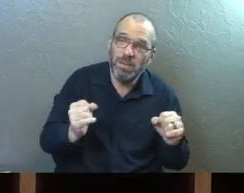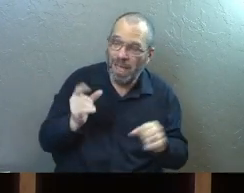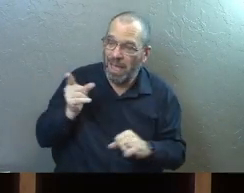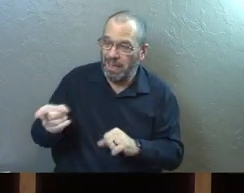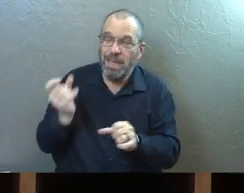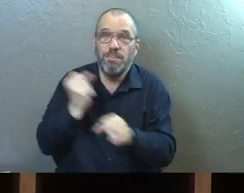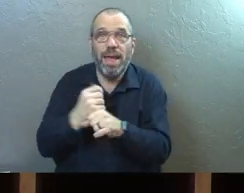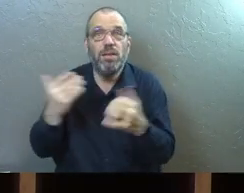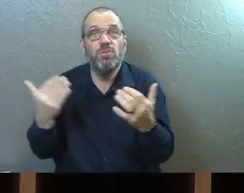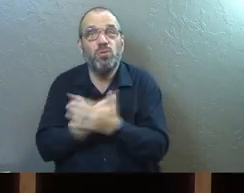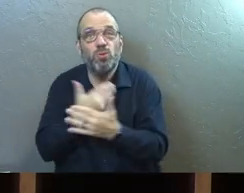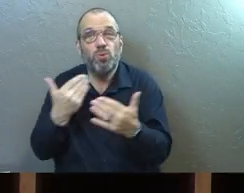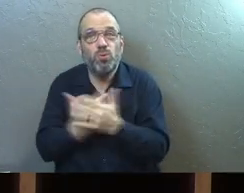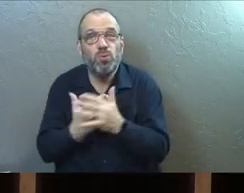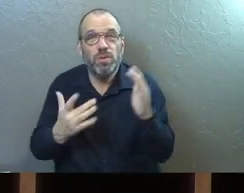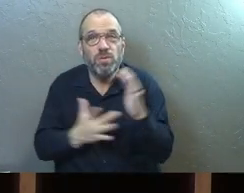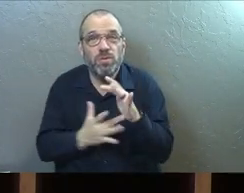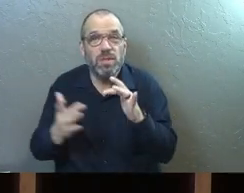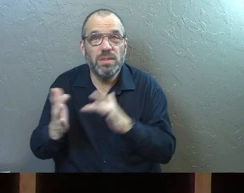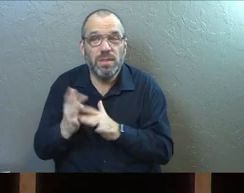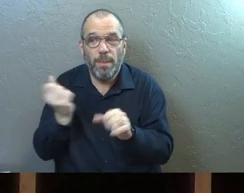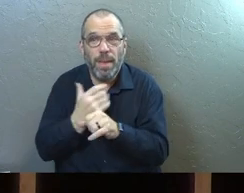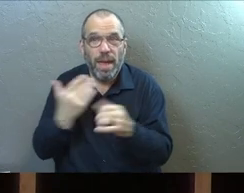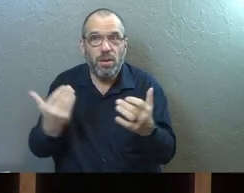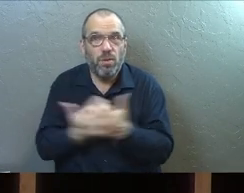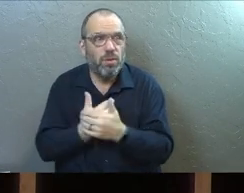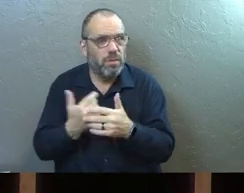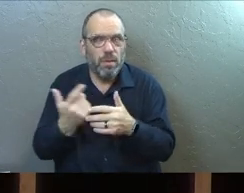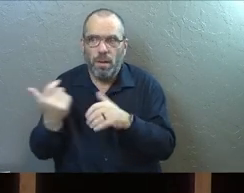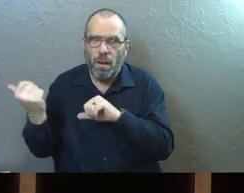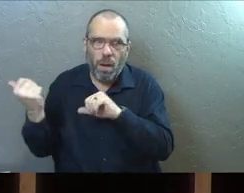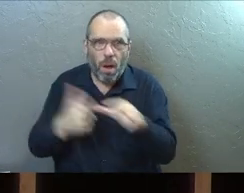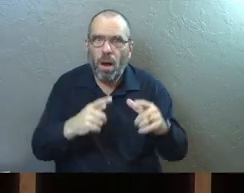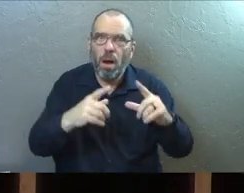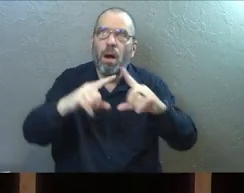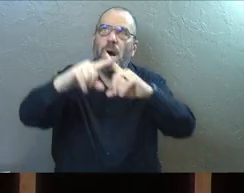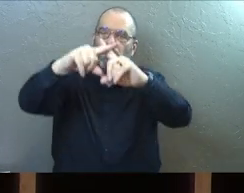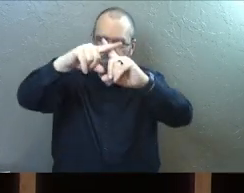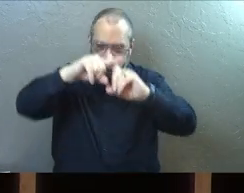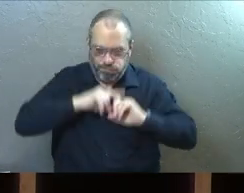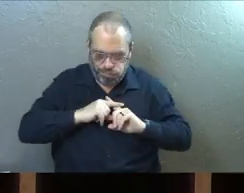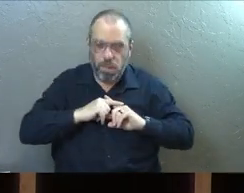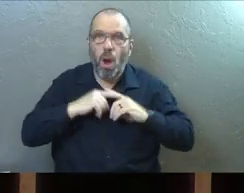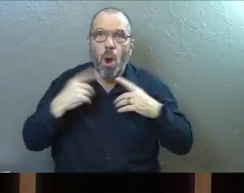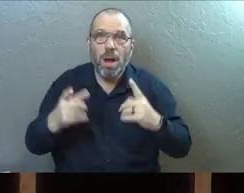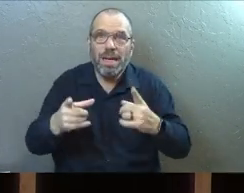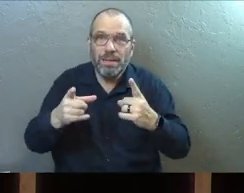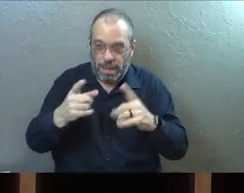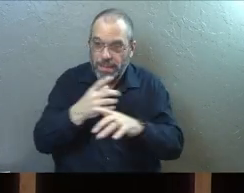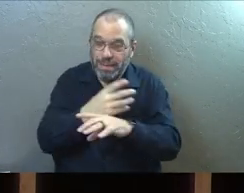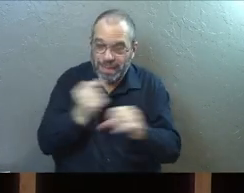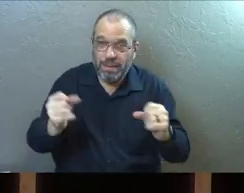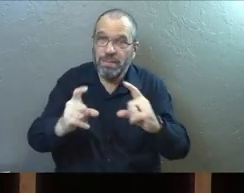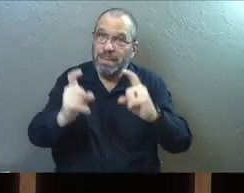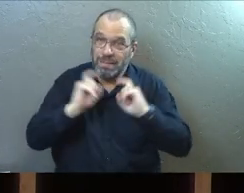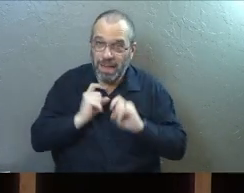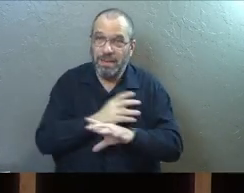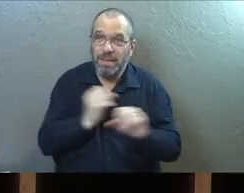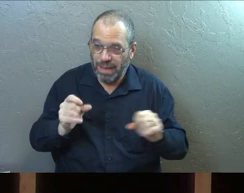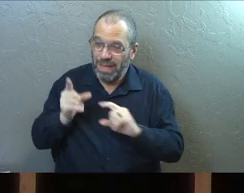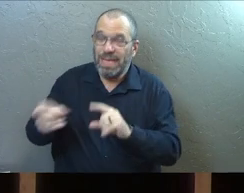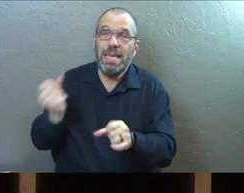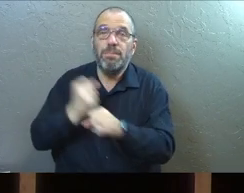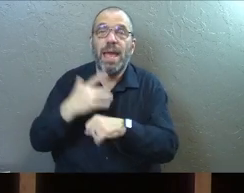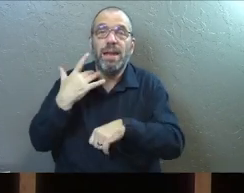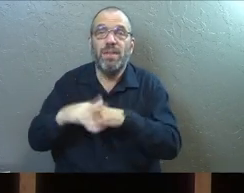and he made us new. And he made us new for any of us that accept his gift and ask for his gift. It's what